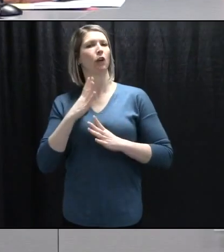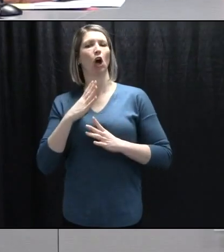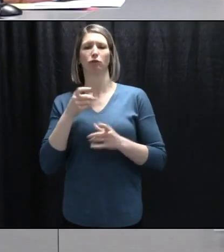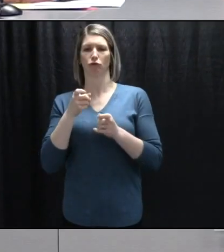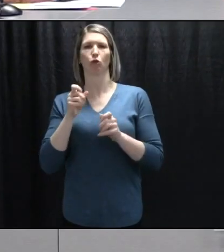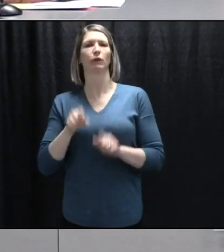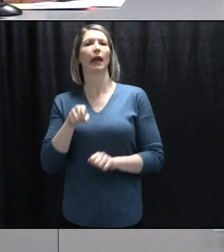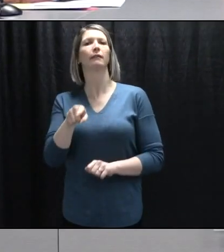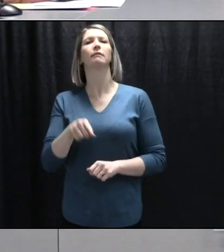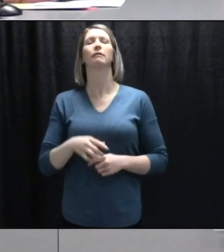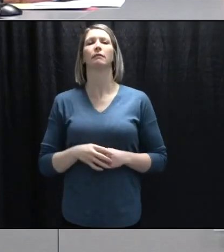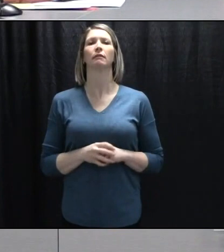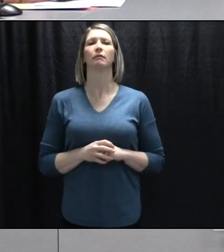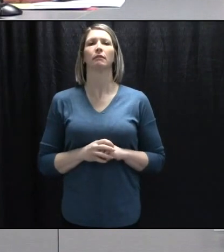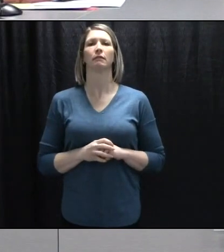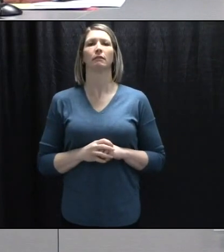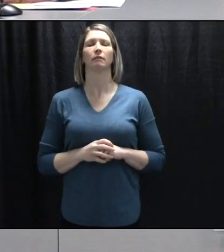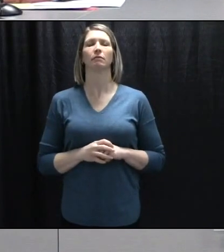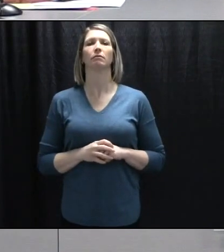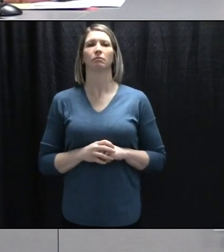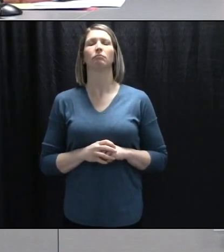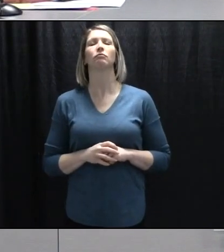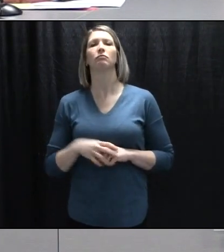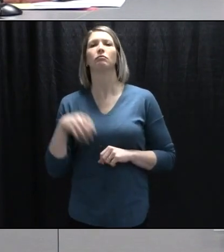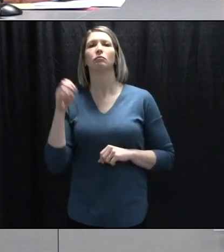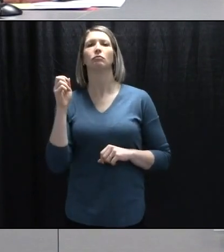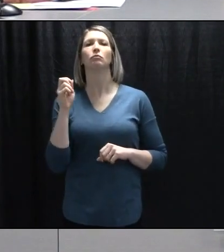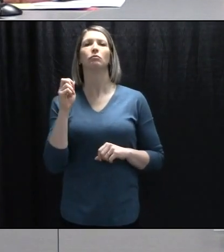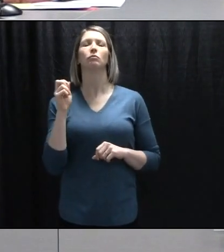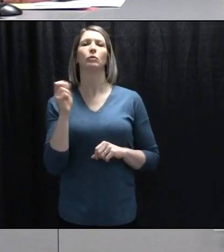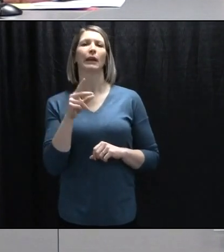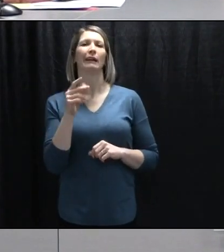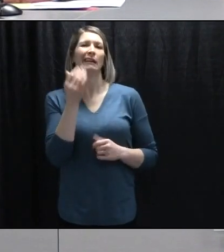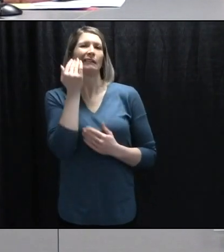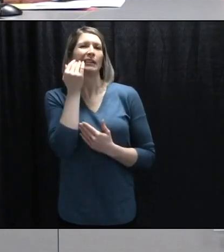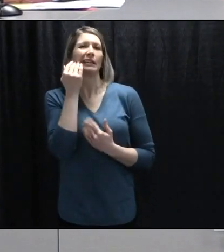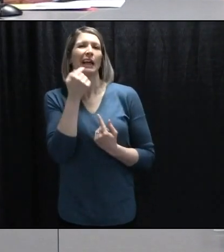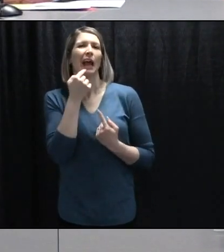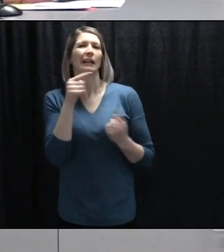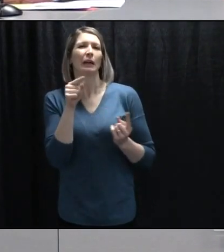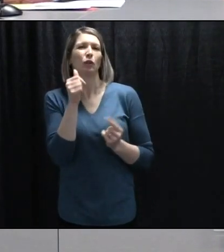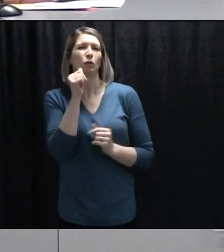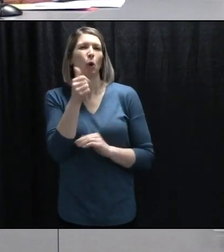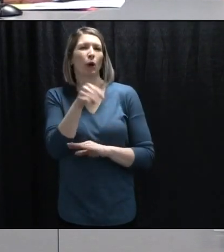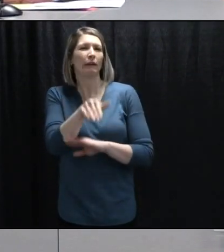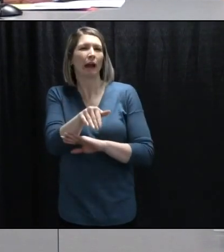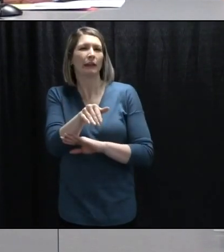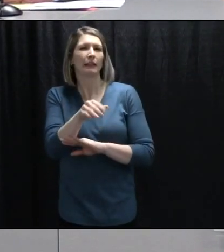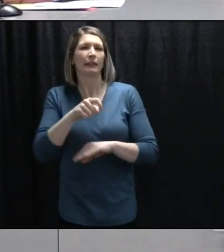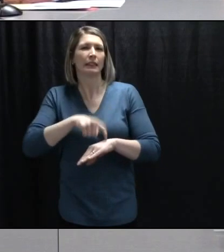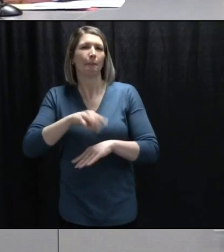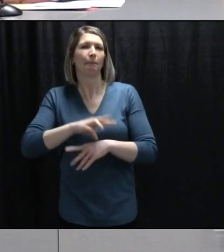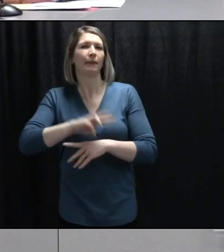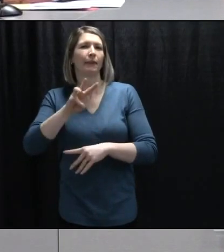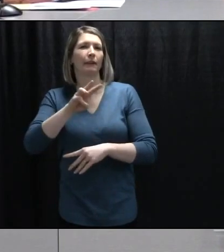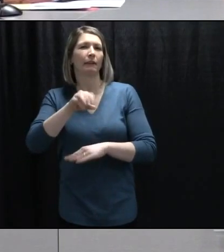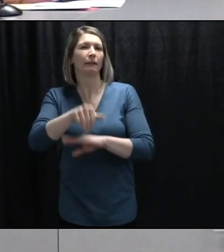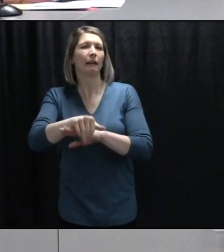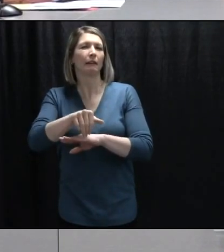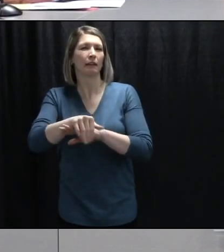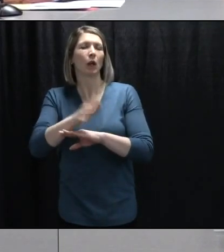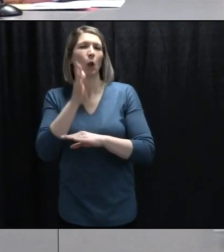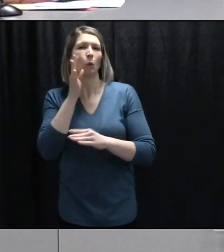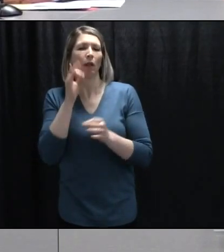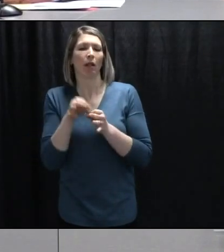And you mentioned the announcement tomorrow night. Why is the province choosing to reveal this